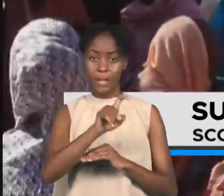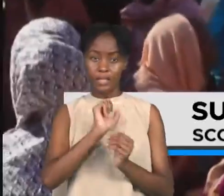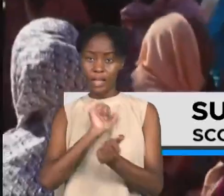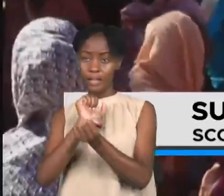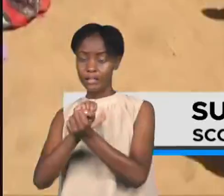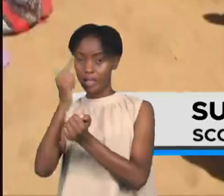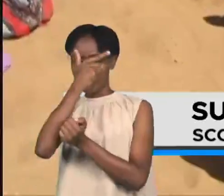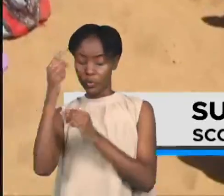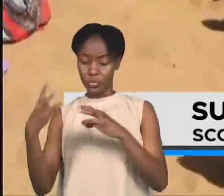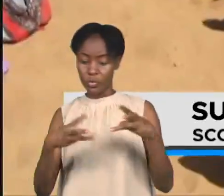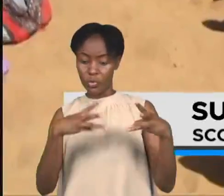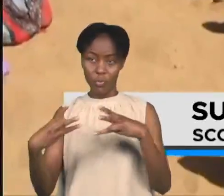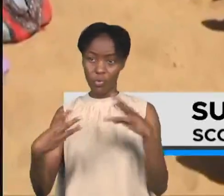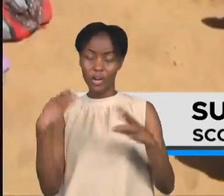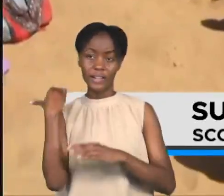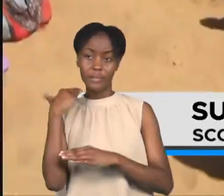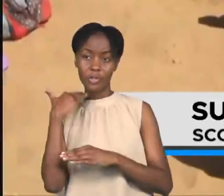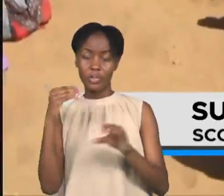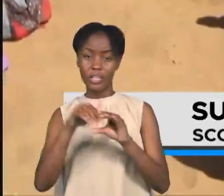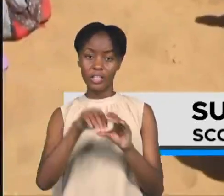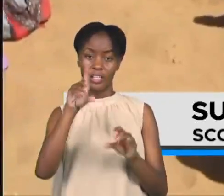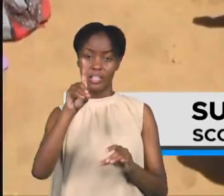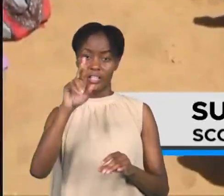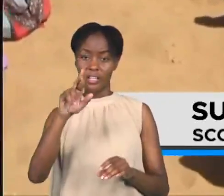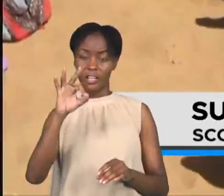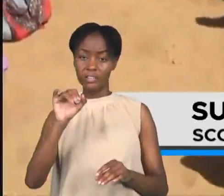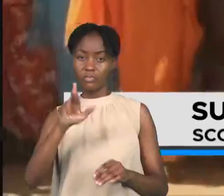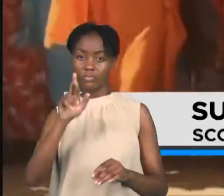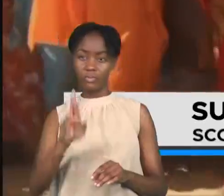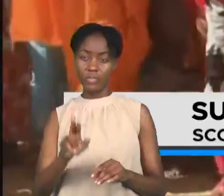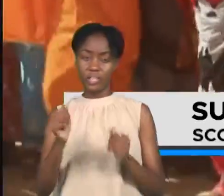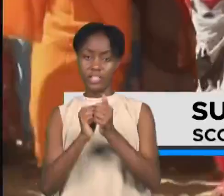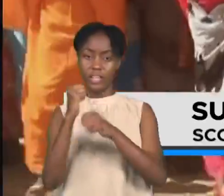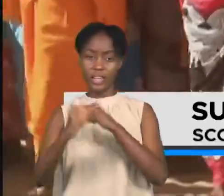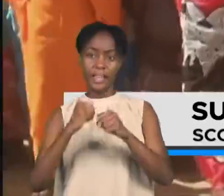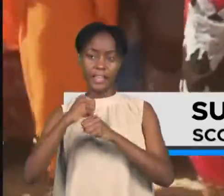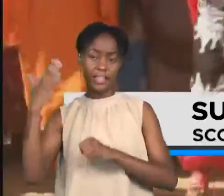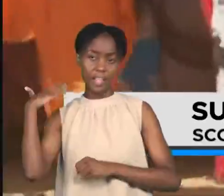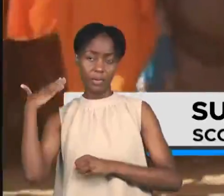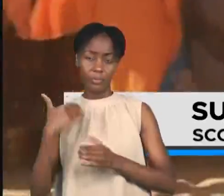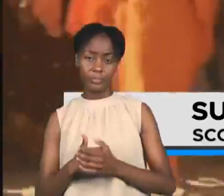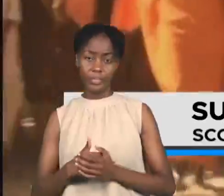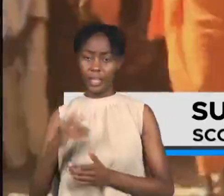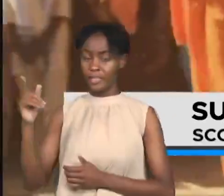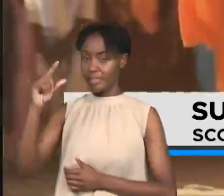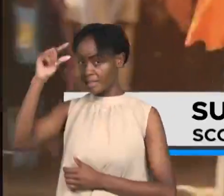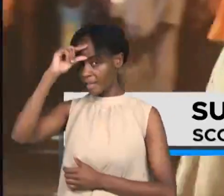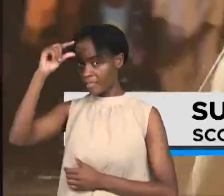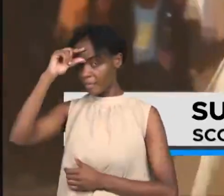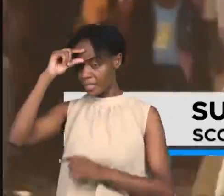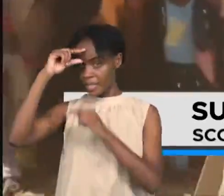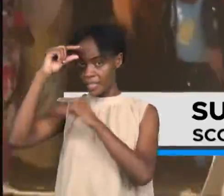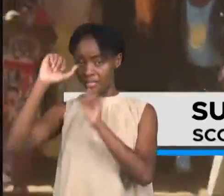war crimes in Darfur perpetrated more than a decade ago. The transitional government, a power-sharing arrangement comprised of generals